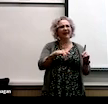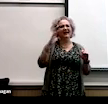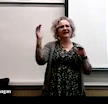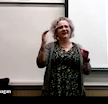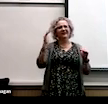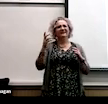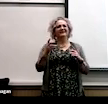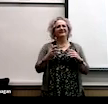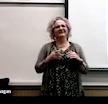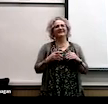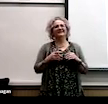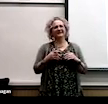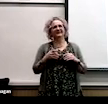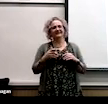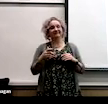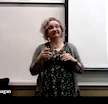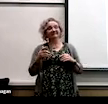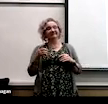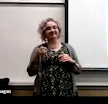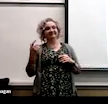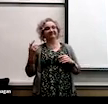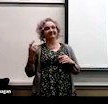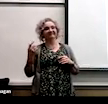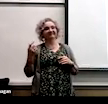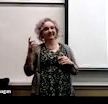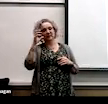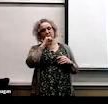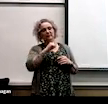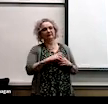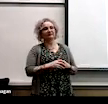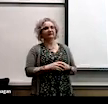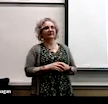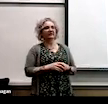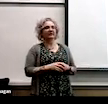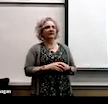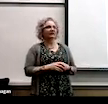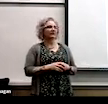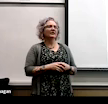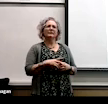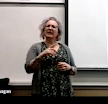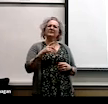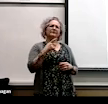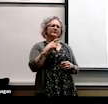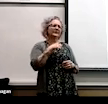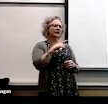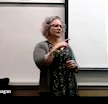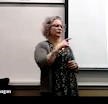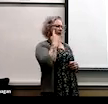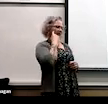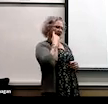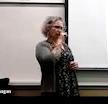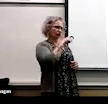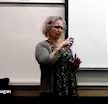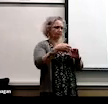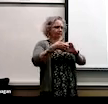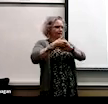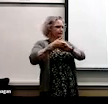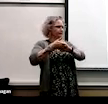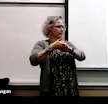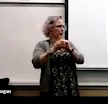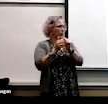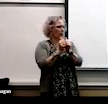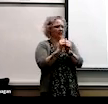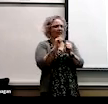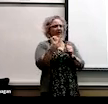You'd be like, oh yeah, okay. But are you suggesting that actually working with anesthesia directly may be a better route? I think it can be, actually. I think